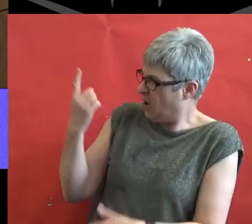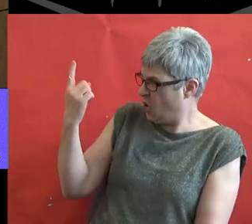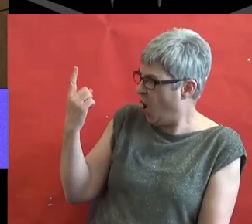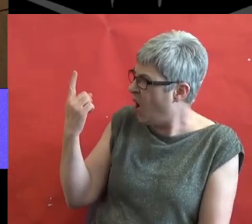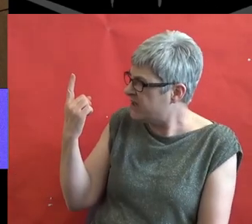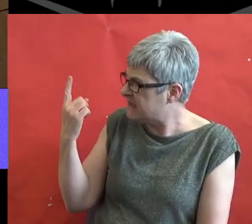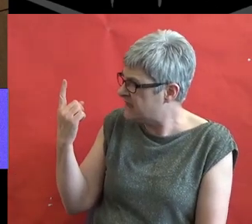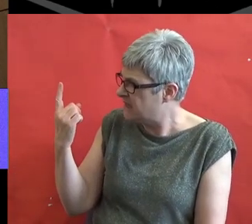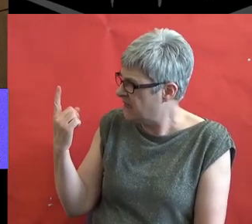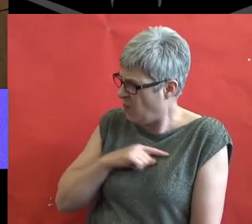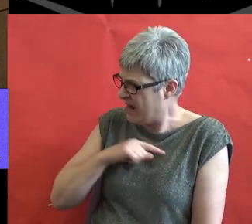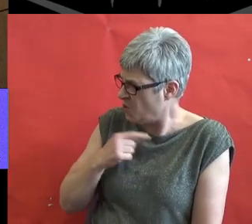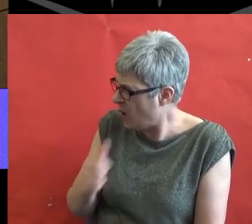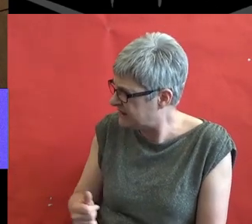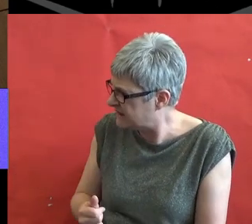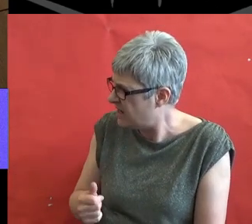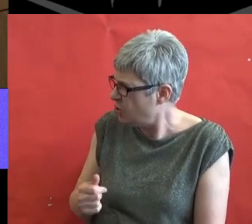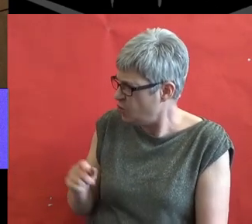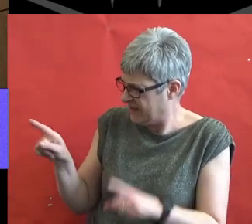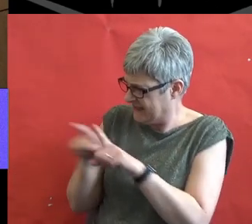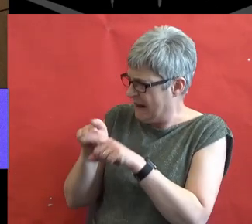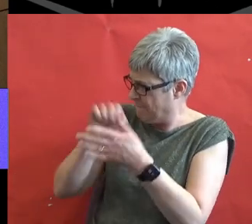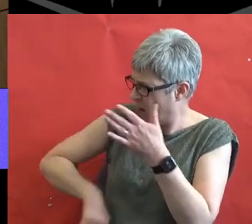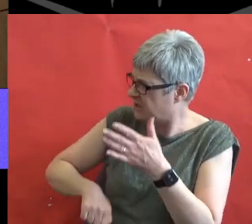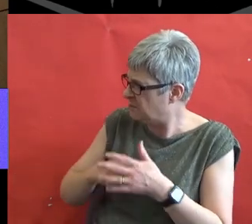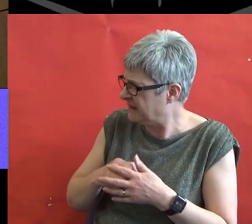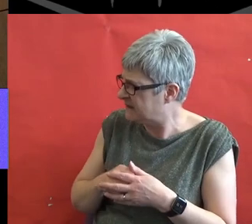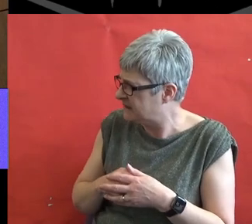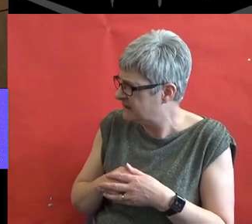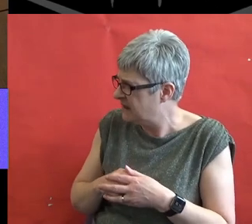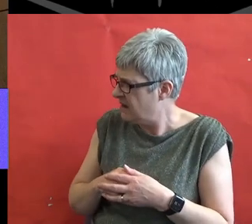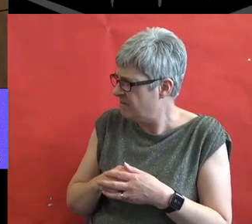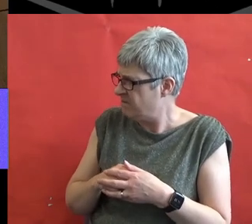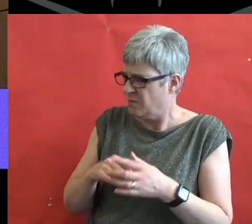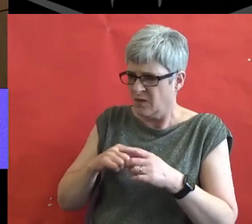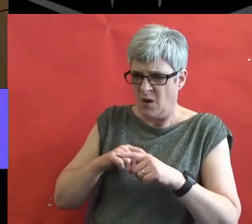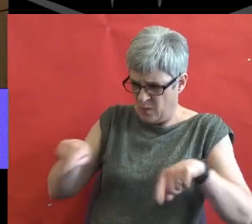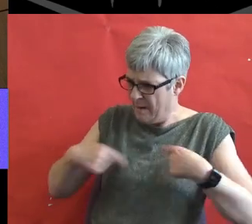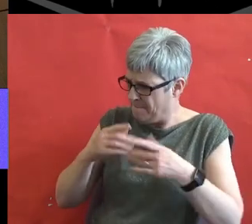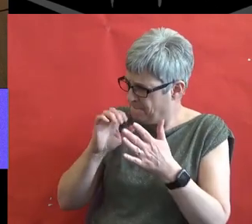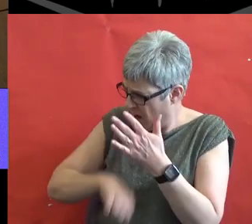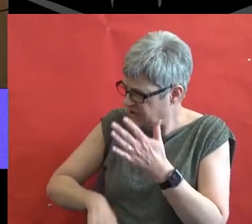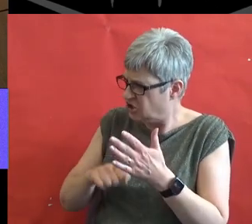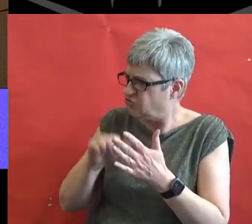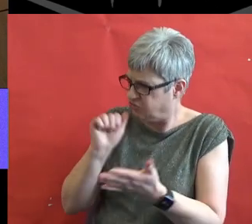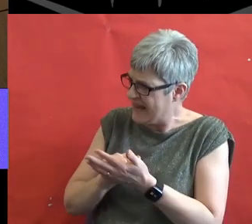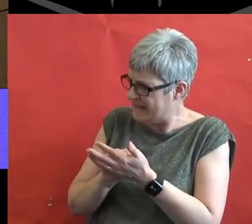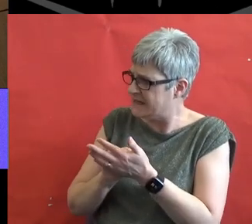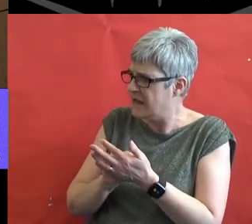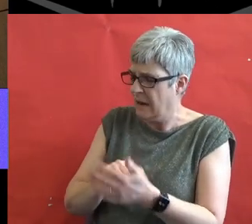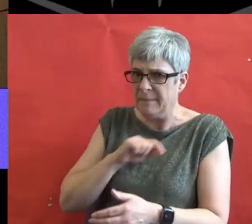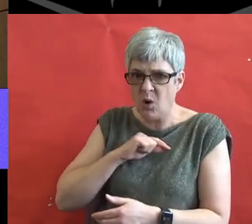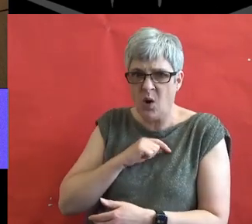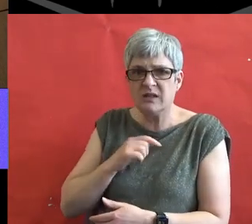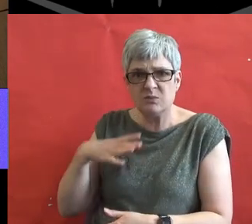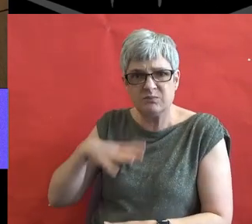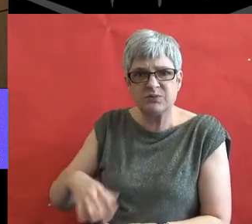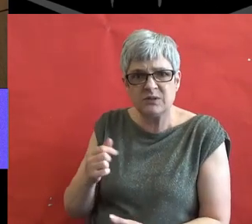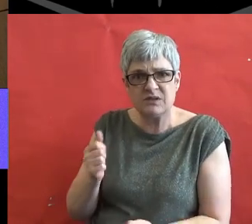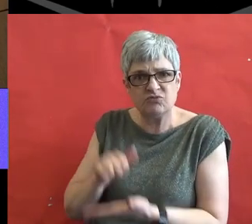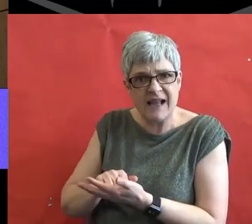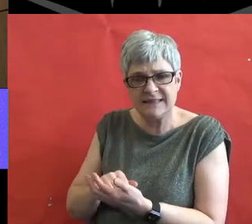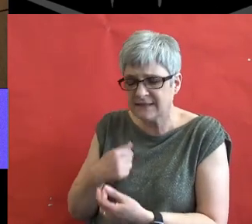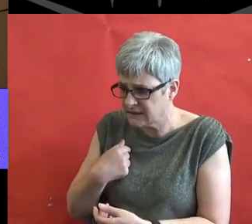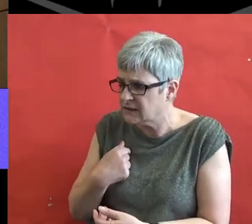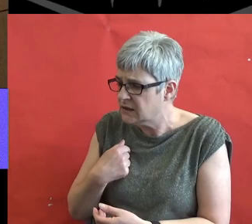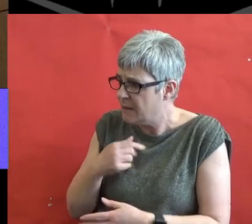said, "since you are under the same sentence. We are punished justly, for we are getting what our deeds deserve.